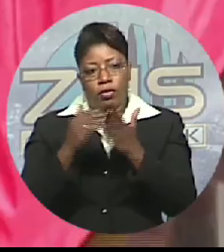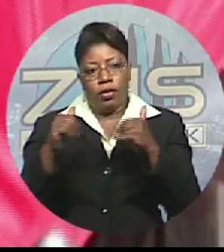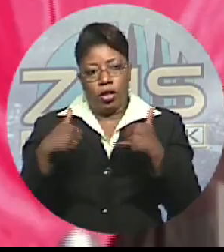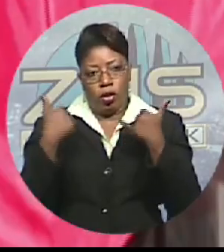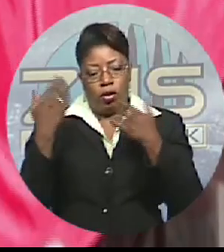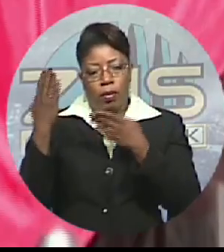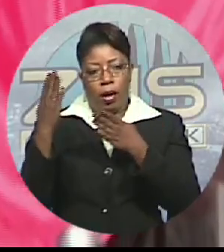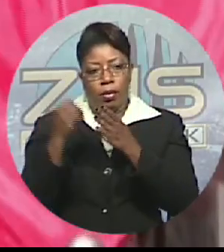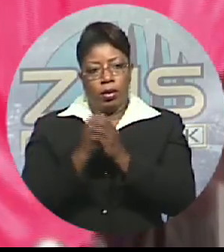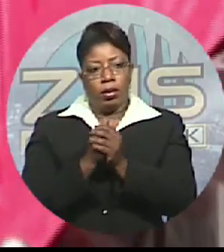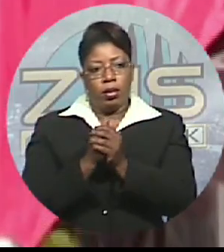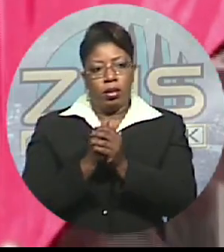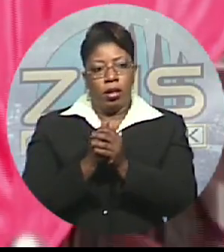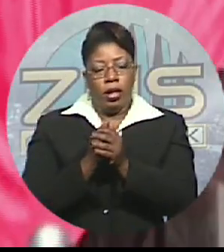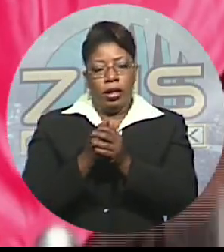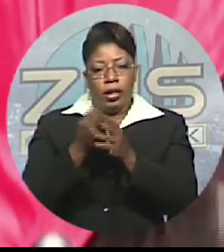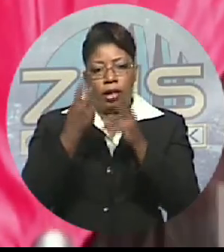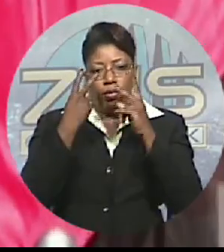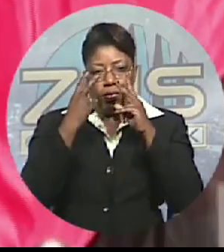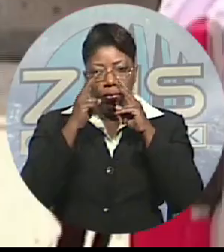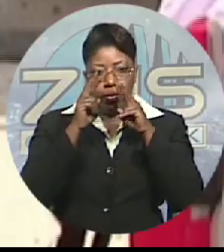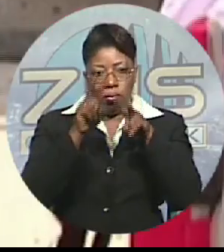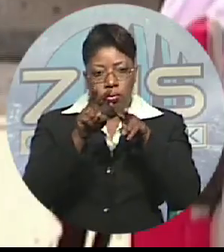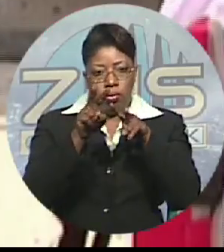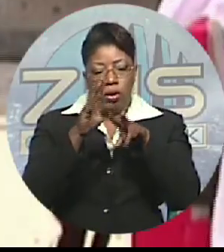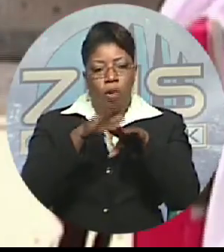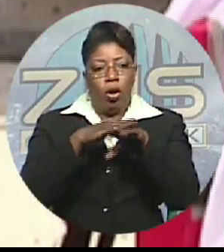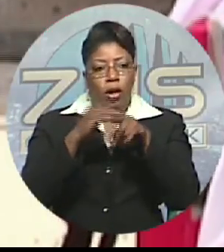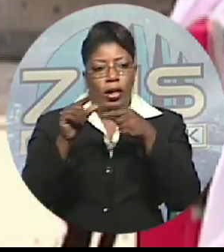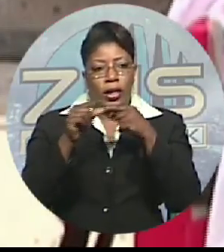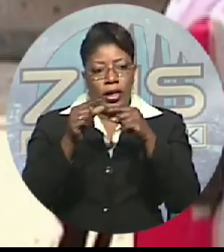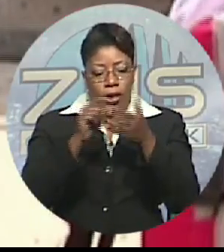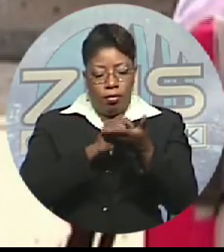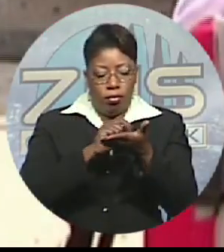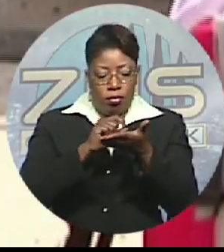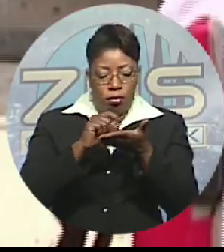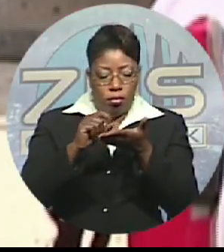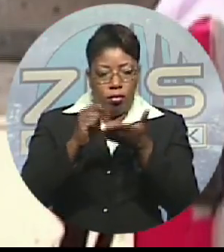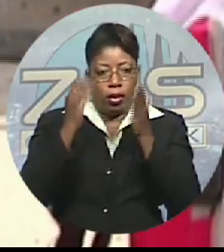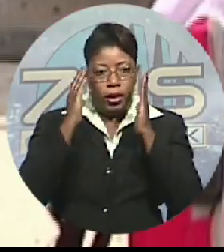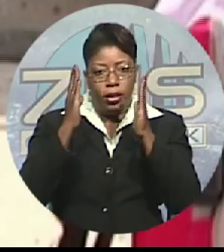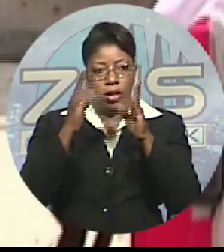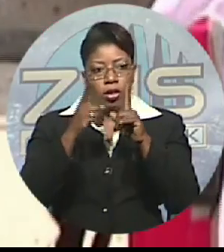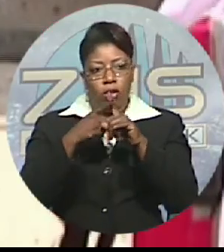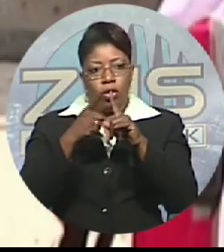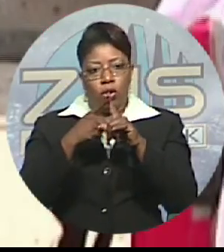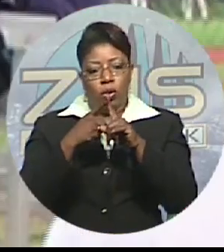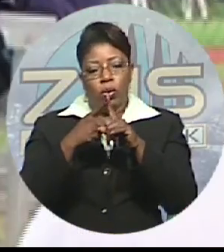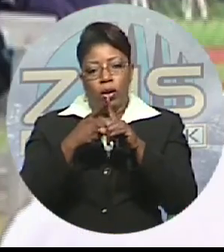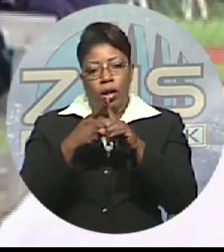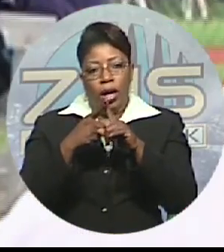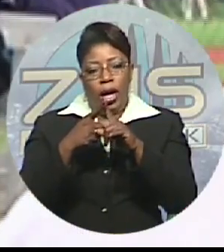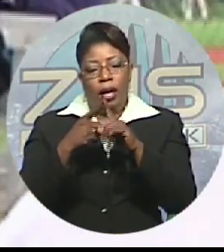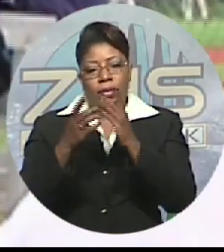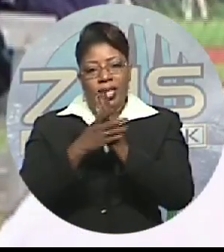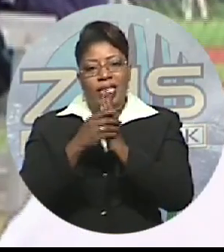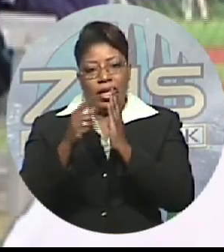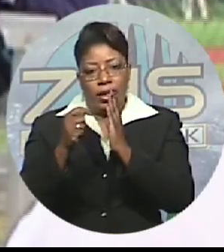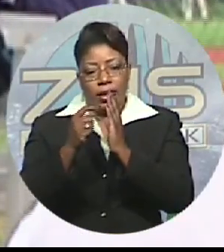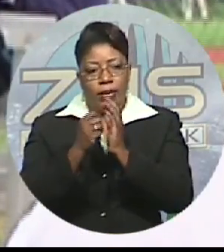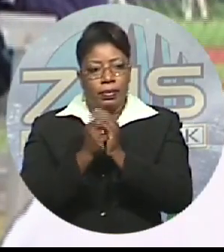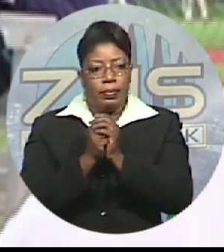Bahamas. They keep a keen eye on the games, taking notes and paying particular attention to the finer details. We look at